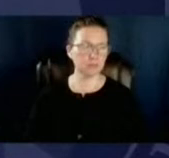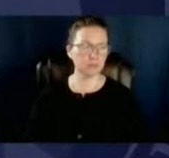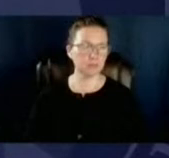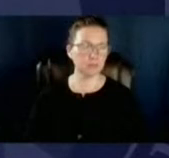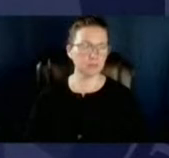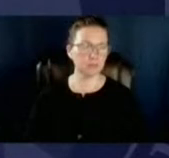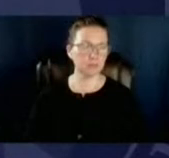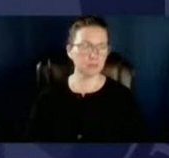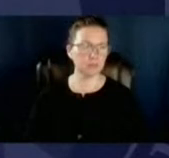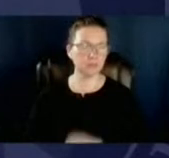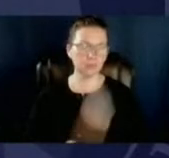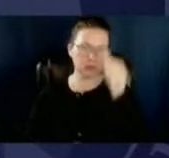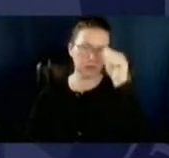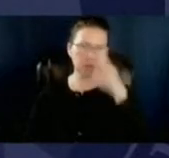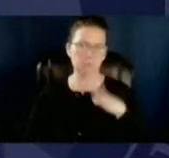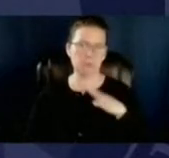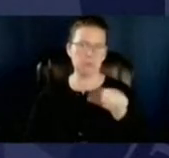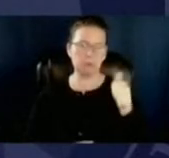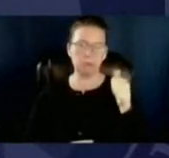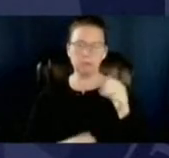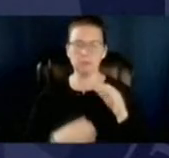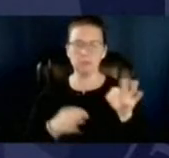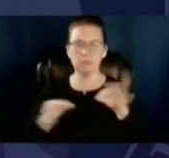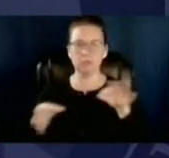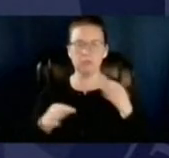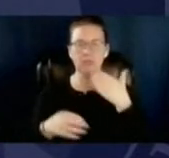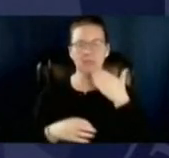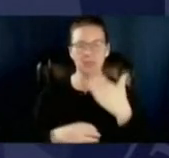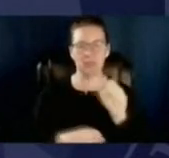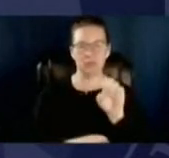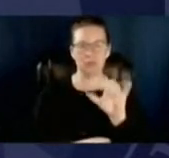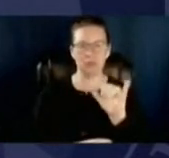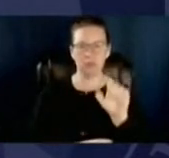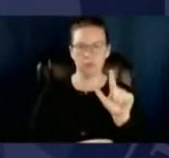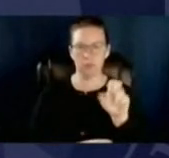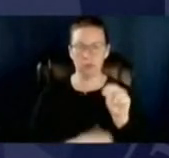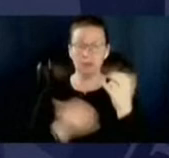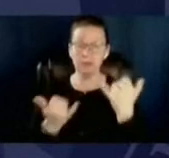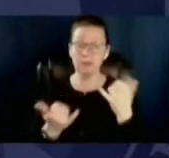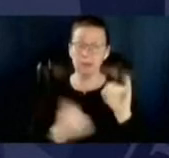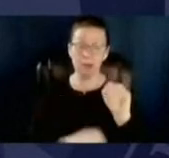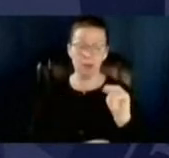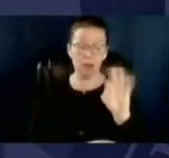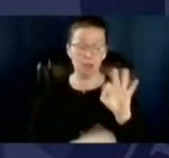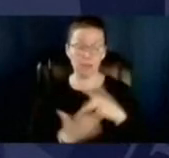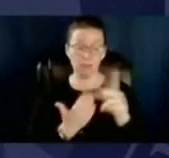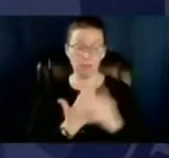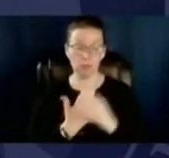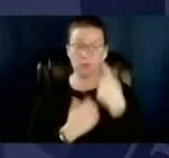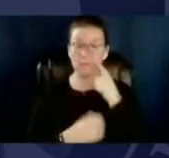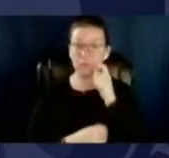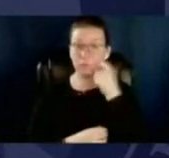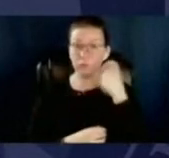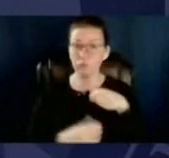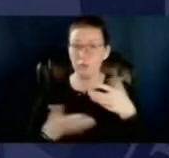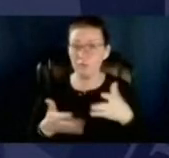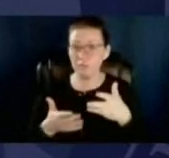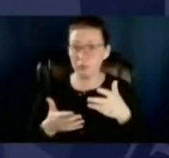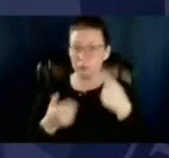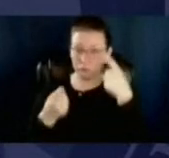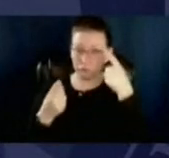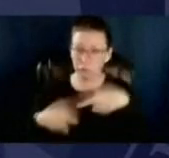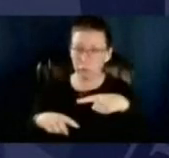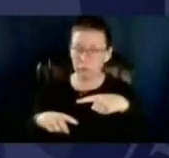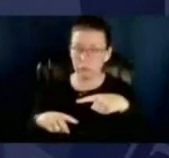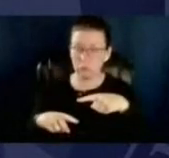Thank you very much, Secretary Yellen. Now that the IMF program for Ukraine has been agreed, is that going to be